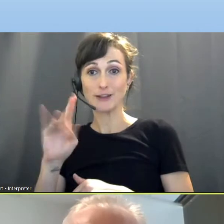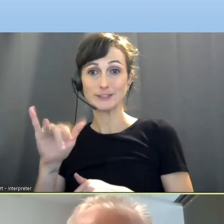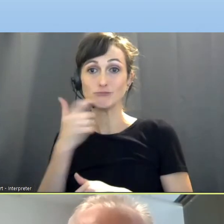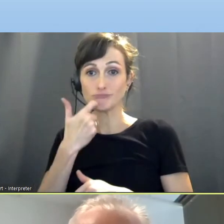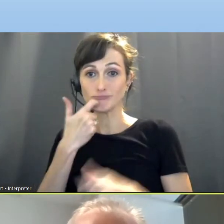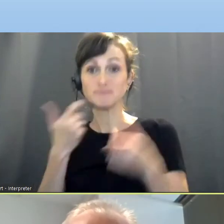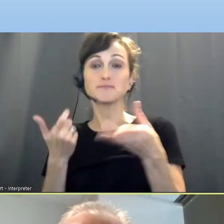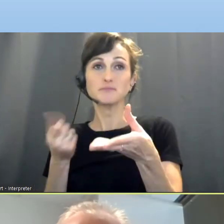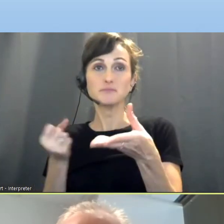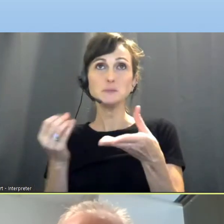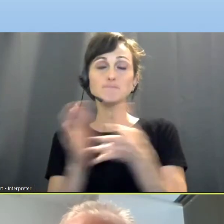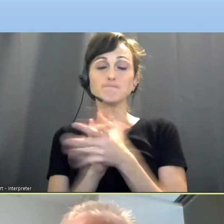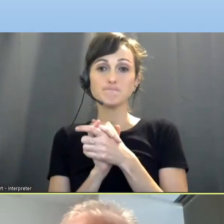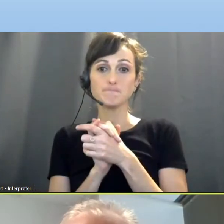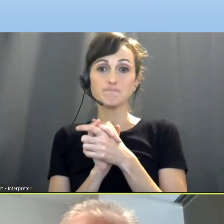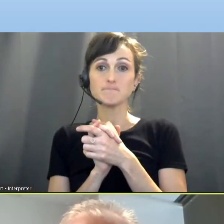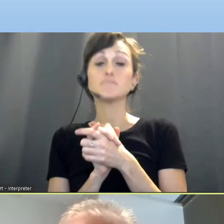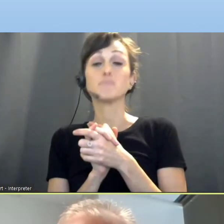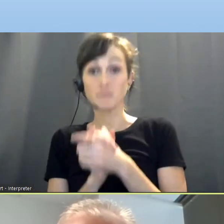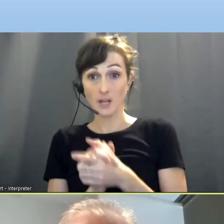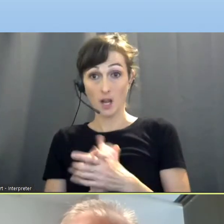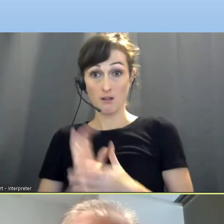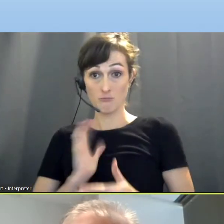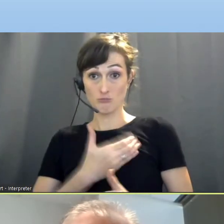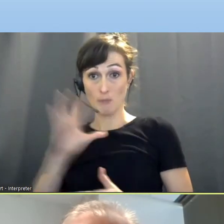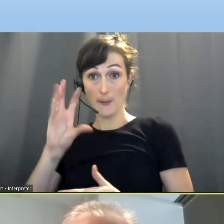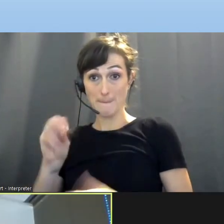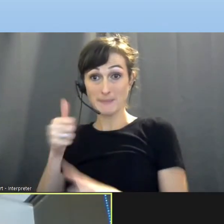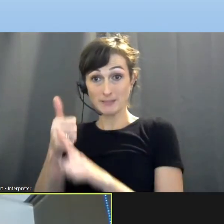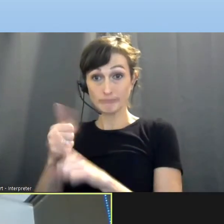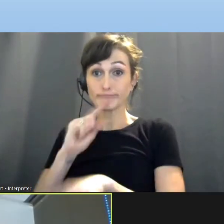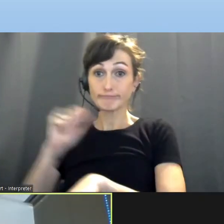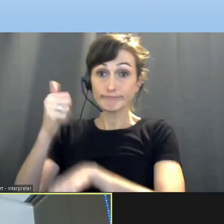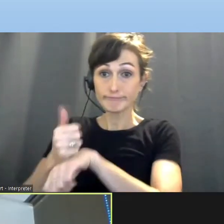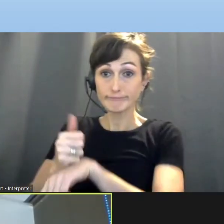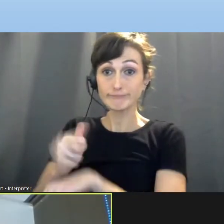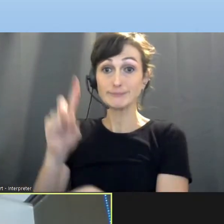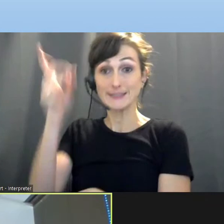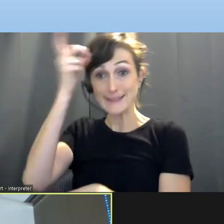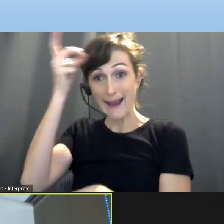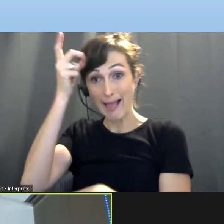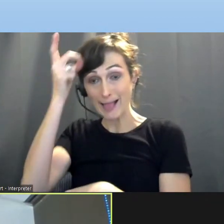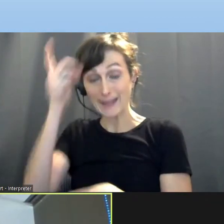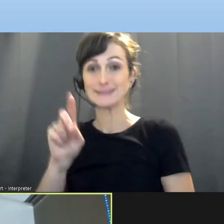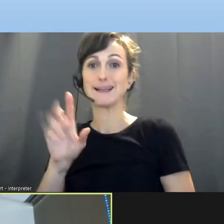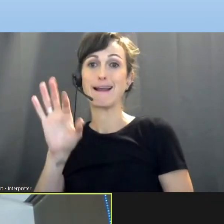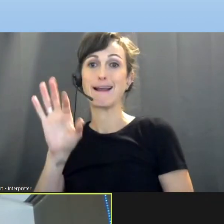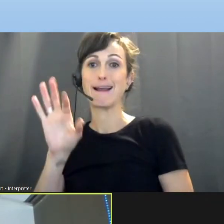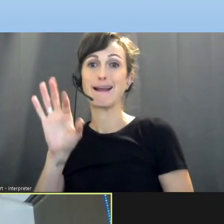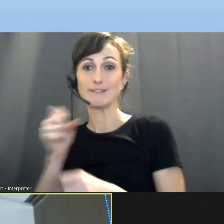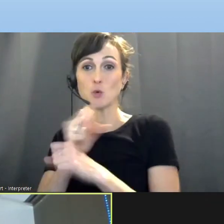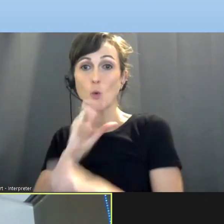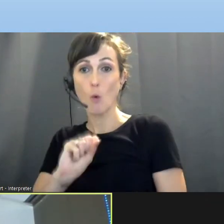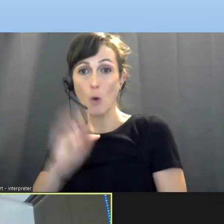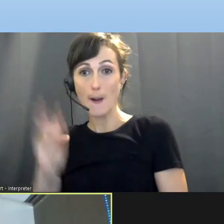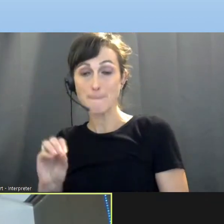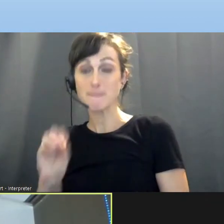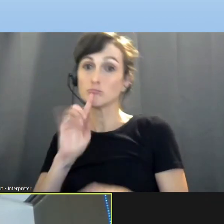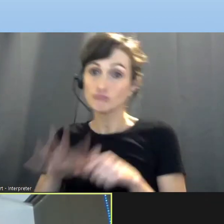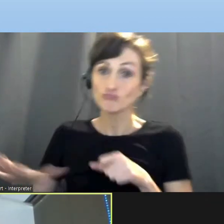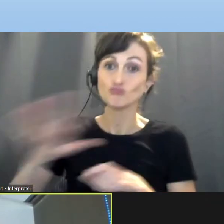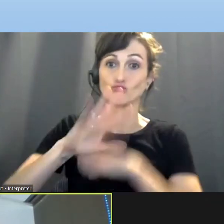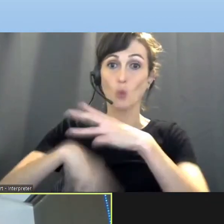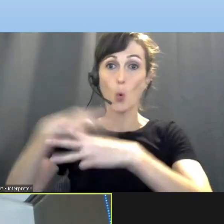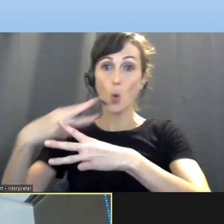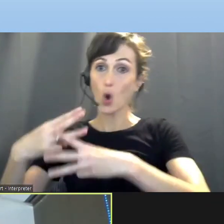So company itself, Active Pure, we're based in Dallas. We're a 97-year-old company. We're a global company. We've been around for quite a while. We're in